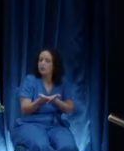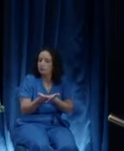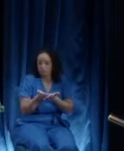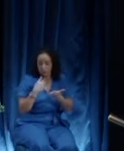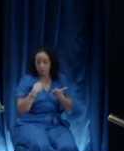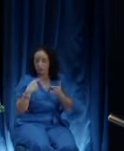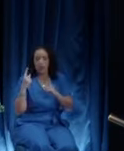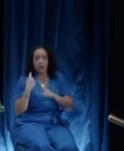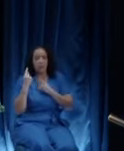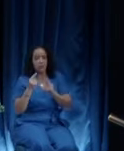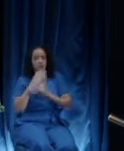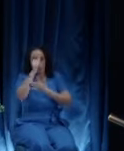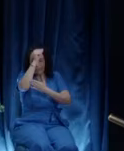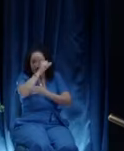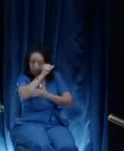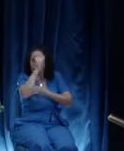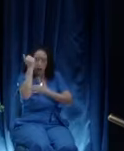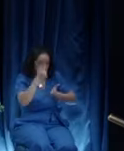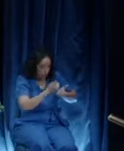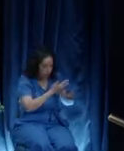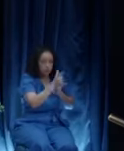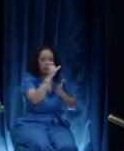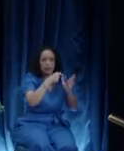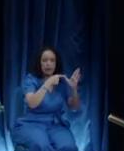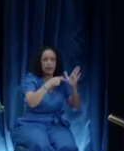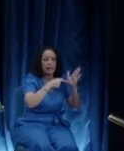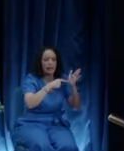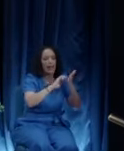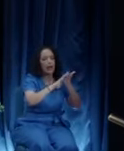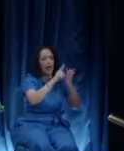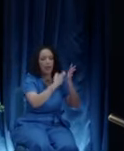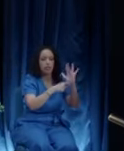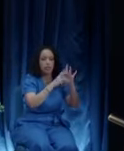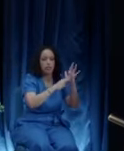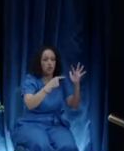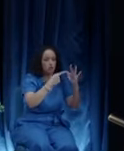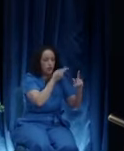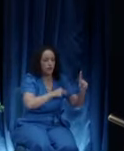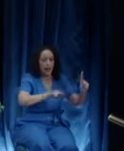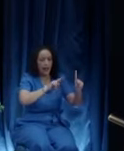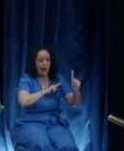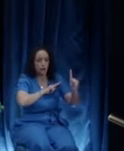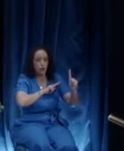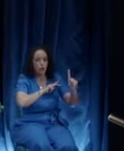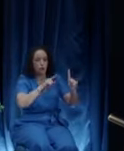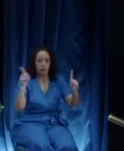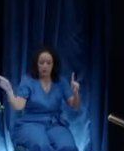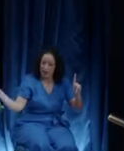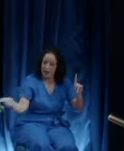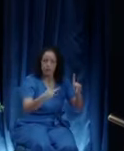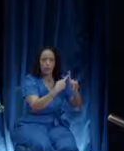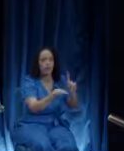Catherine and a not very Catholic everyone else? So how did they manage that change and to keep